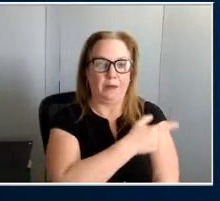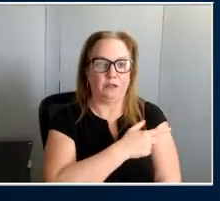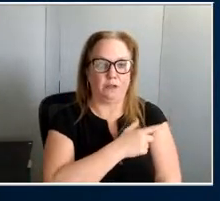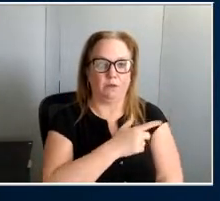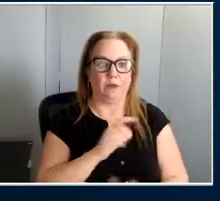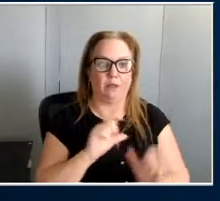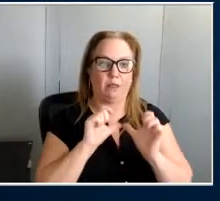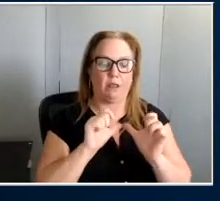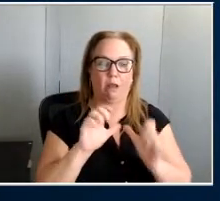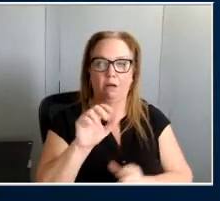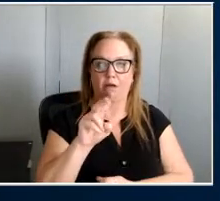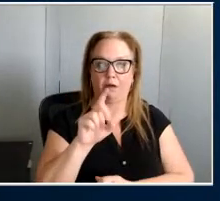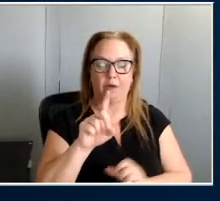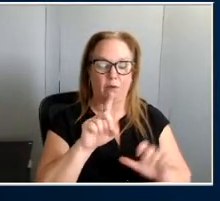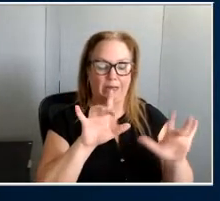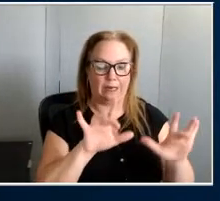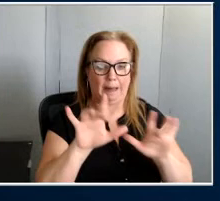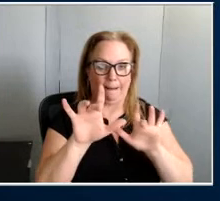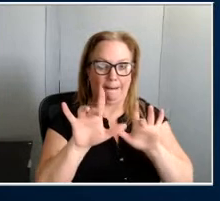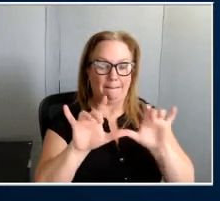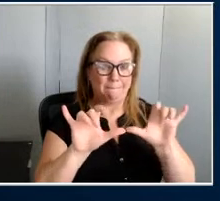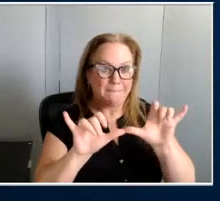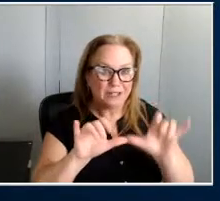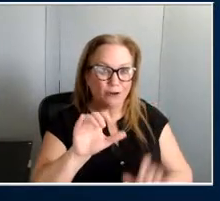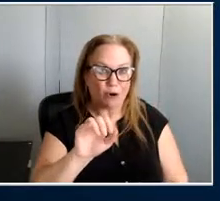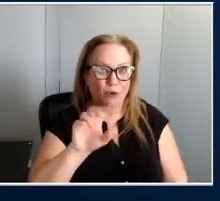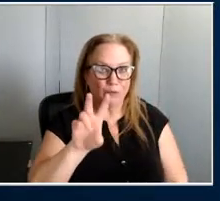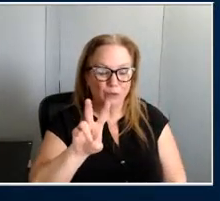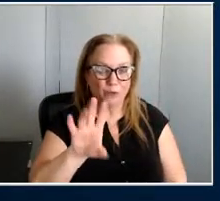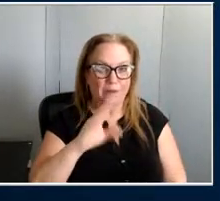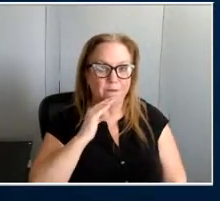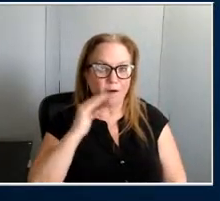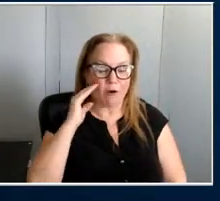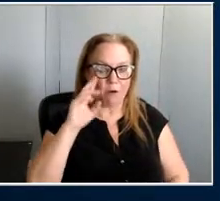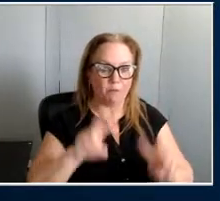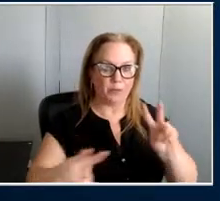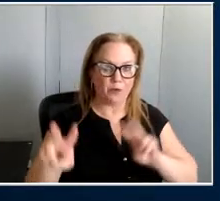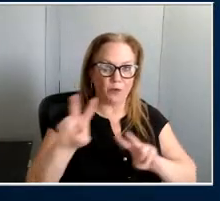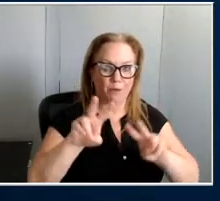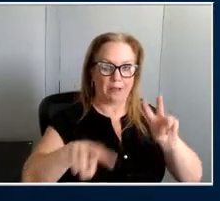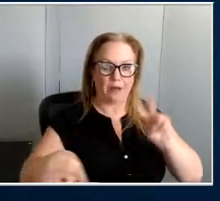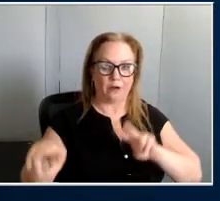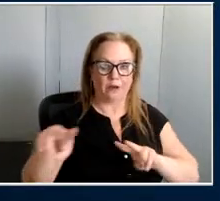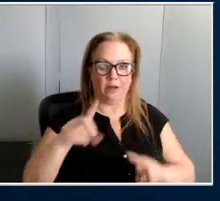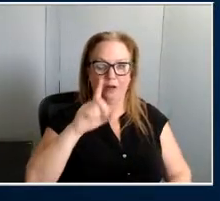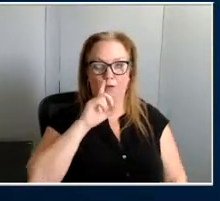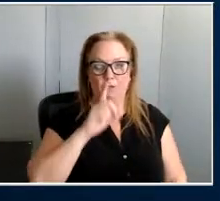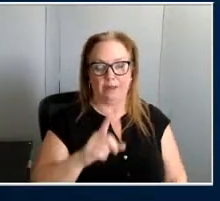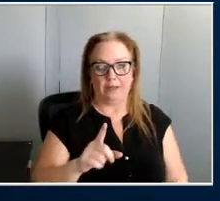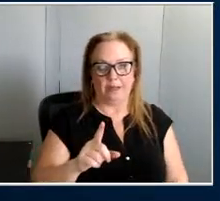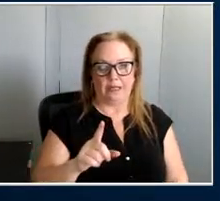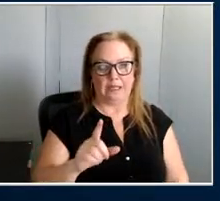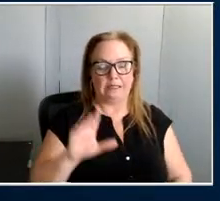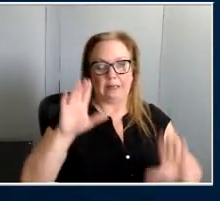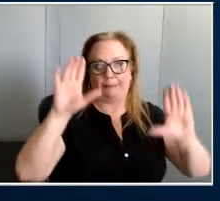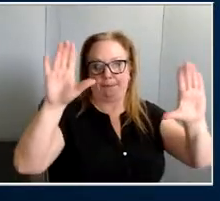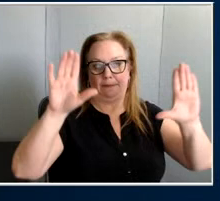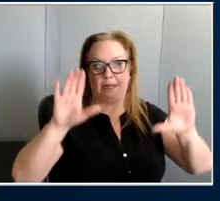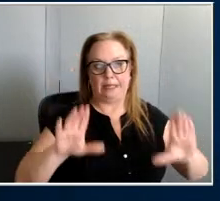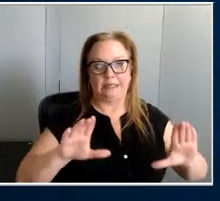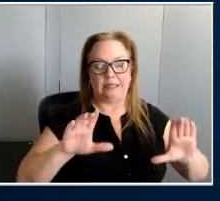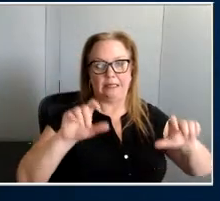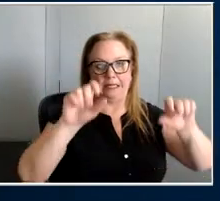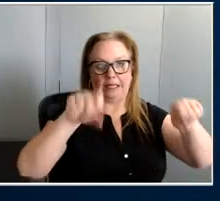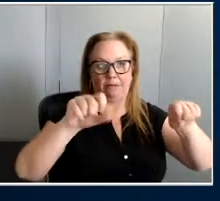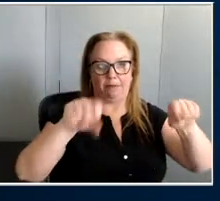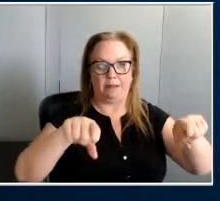now measure their O2 from their home through remote patient monitoring. So it's really amazing, the new capabilities.